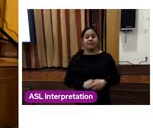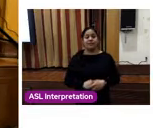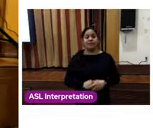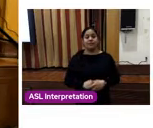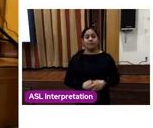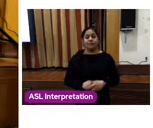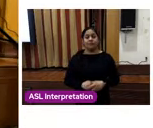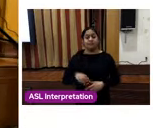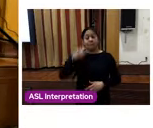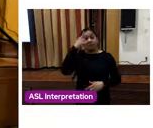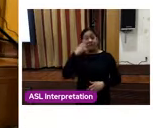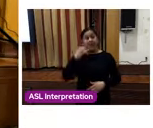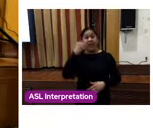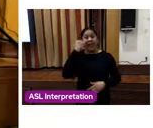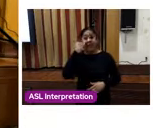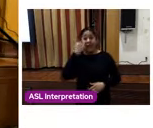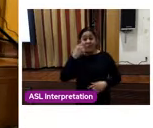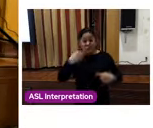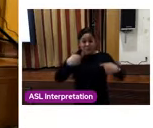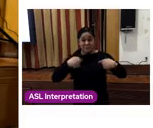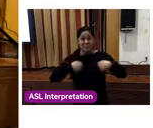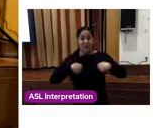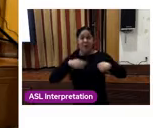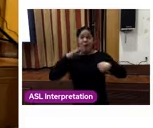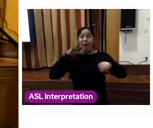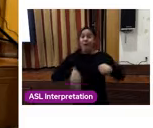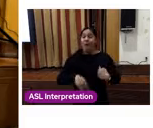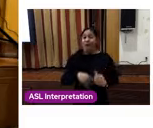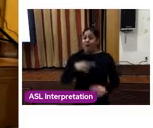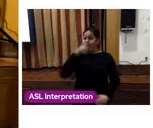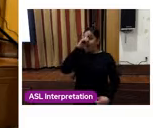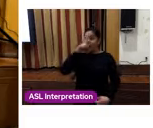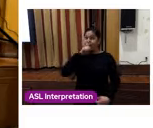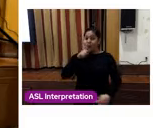was me holding up the right to vote, y'all would hear the end of it.